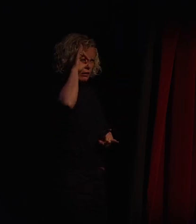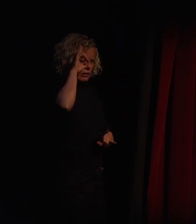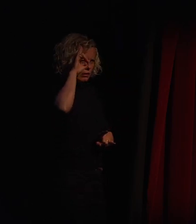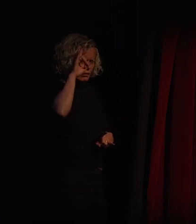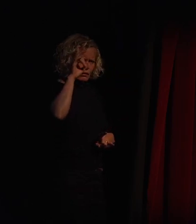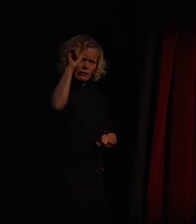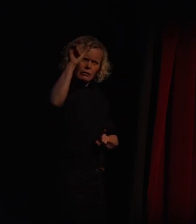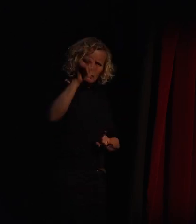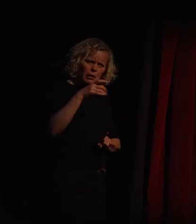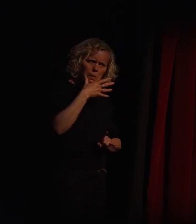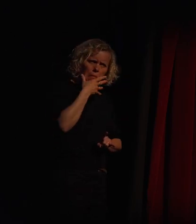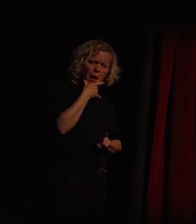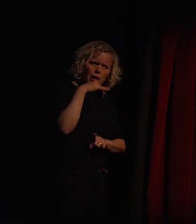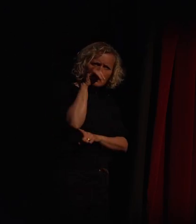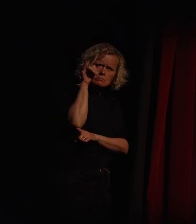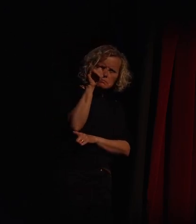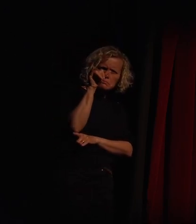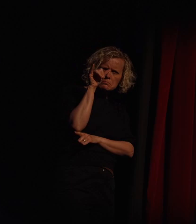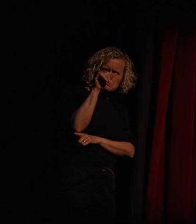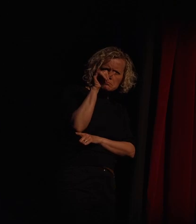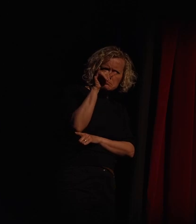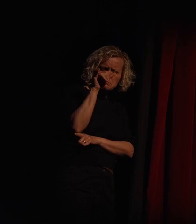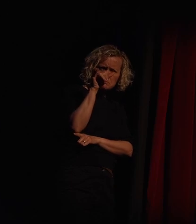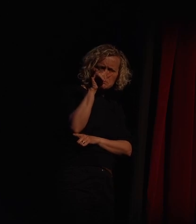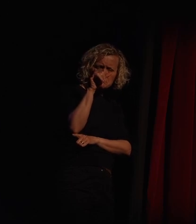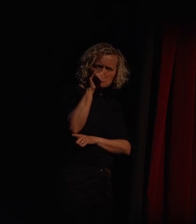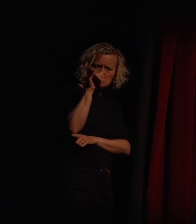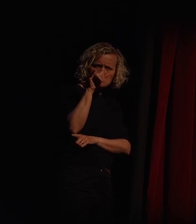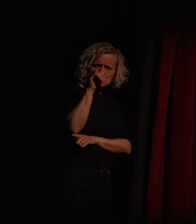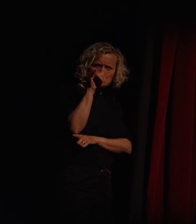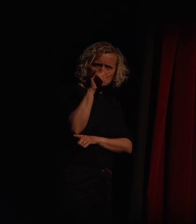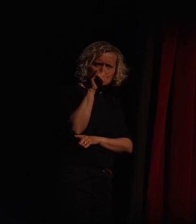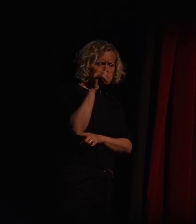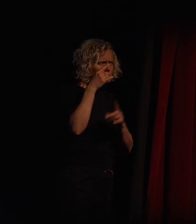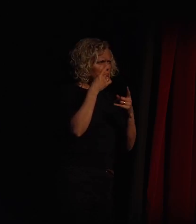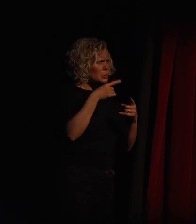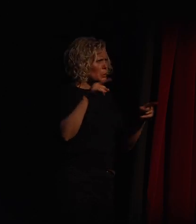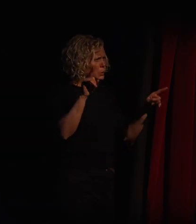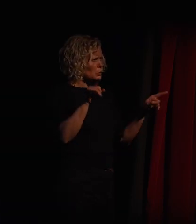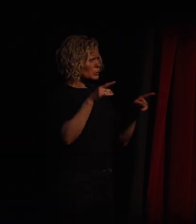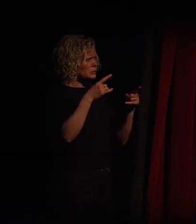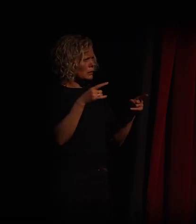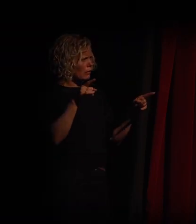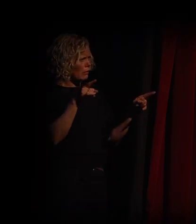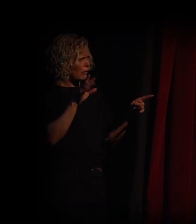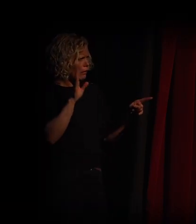such man be trusted. Hark, the music.